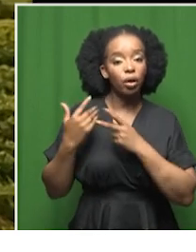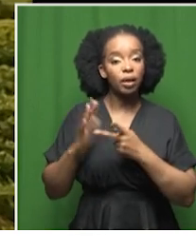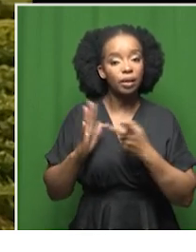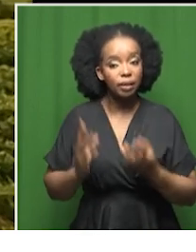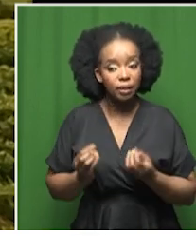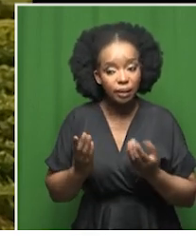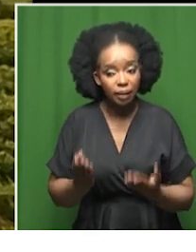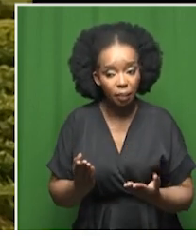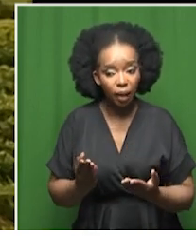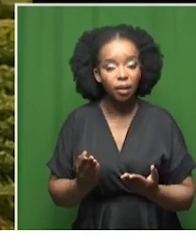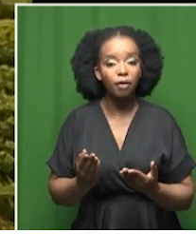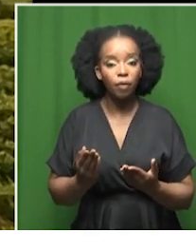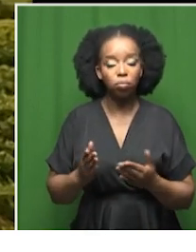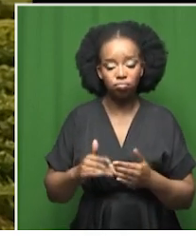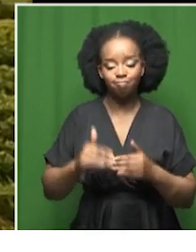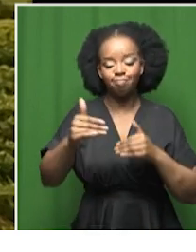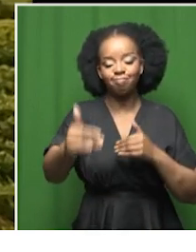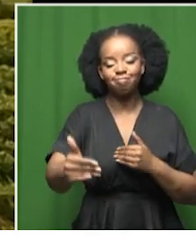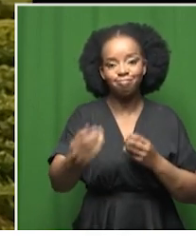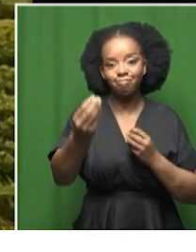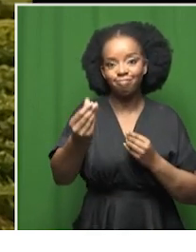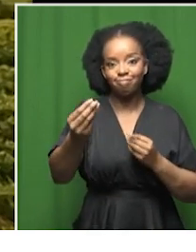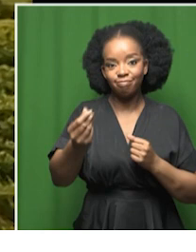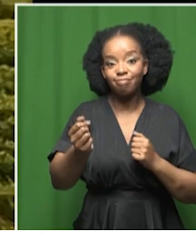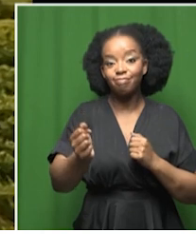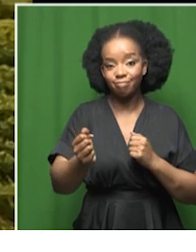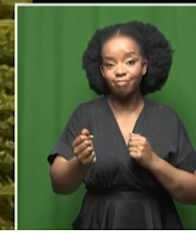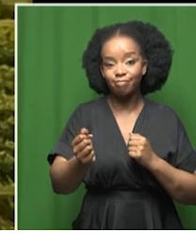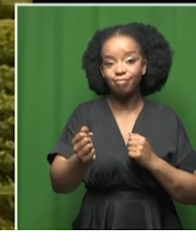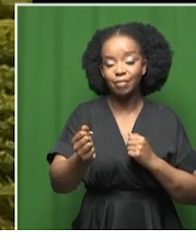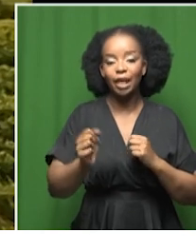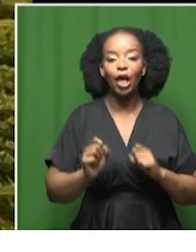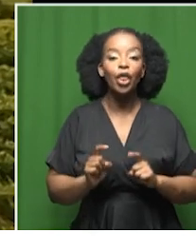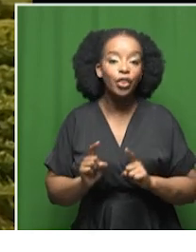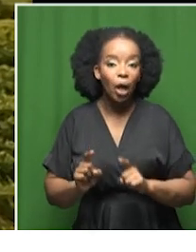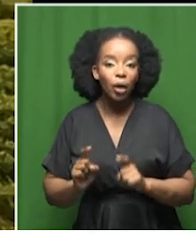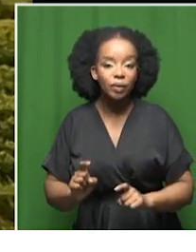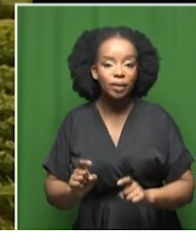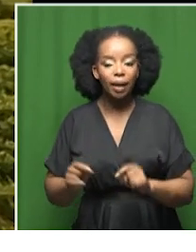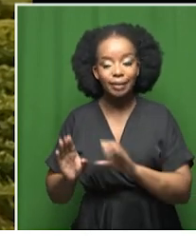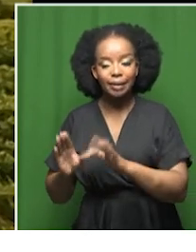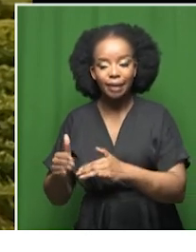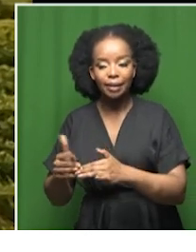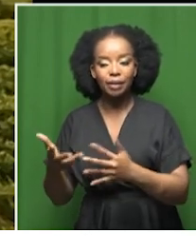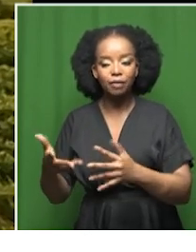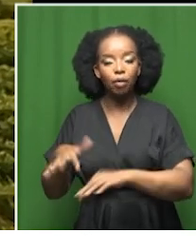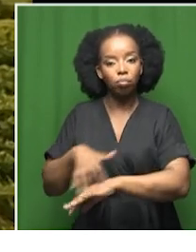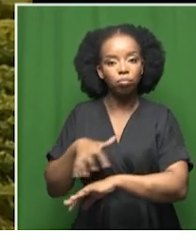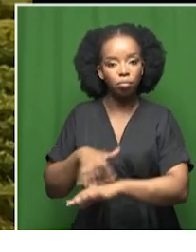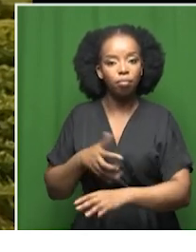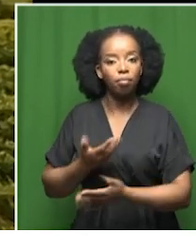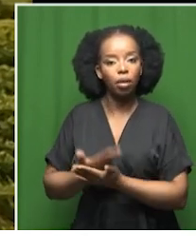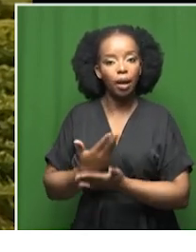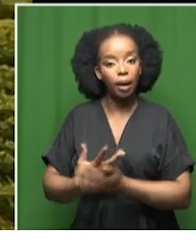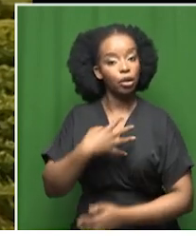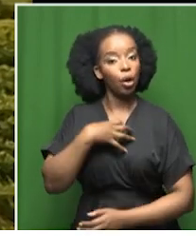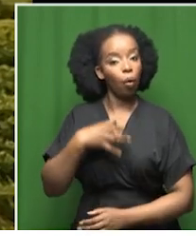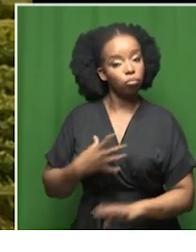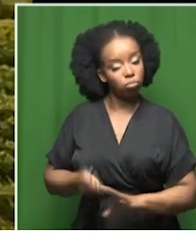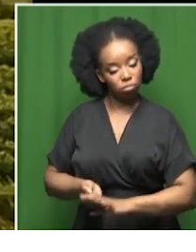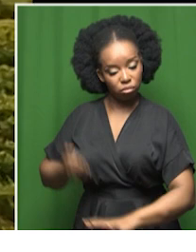the costs, those sectors of the of the agriculture value chain that can invest in their own generating capacity,